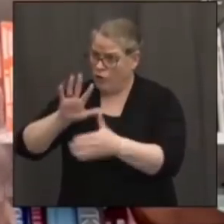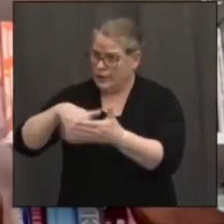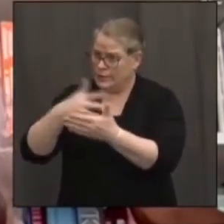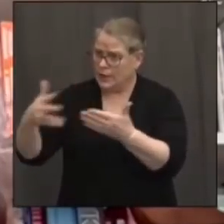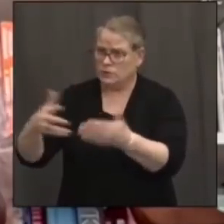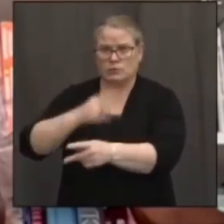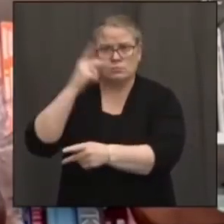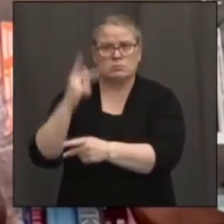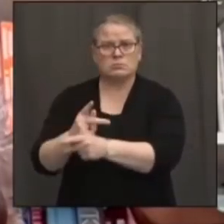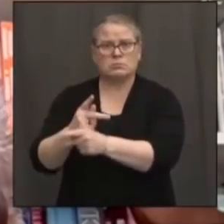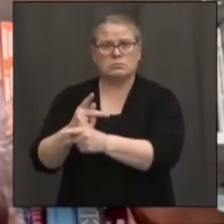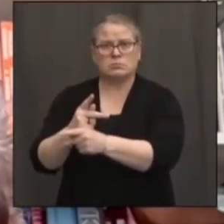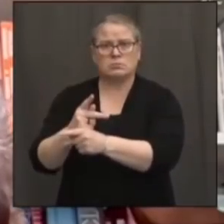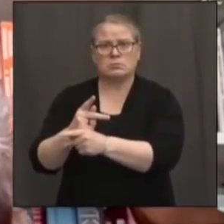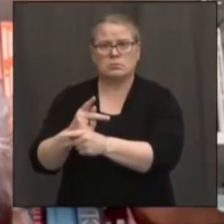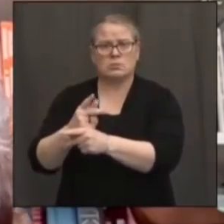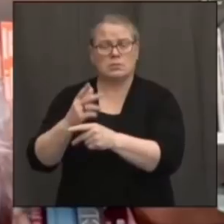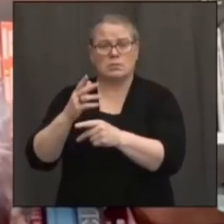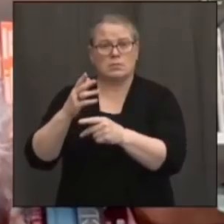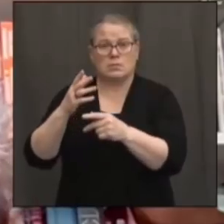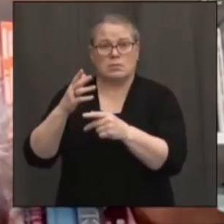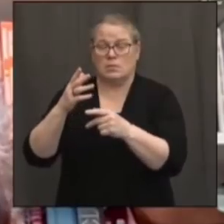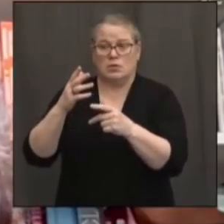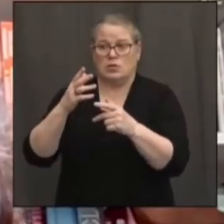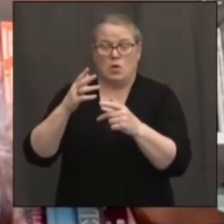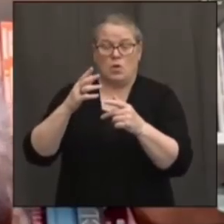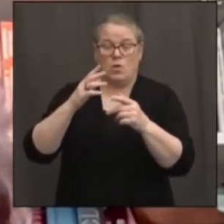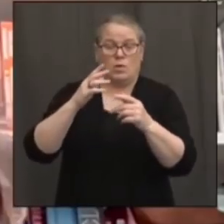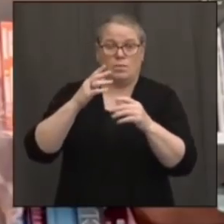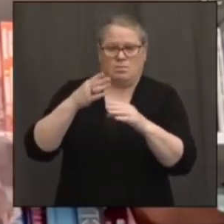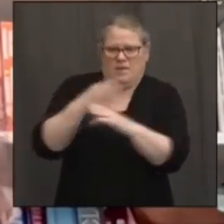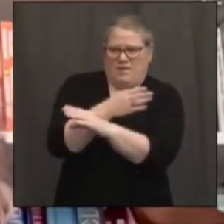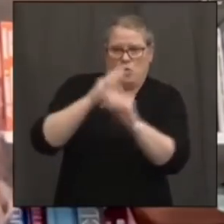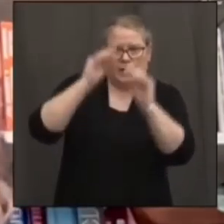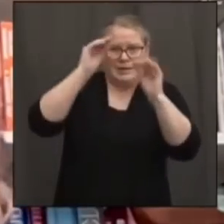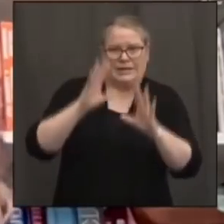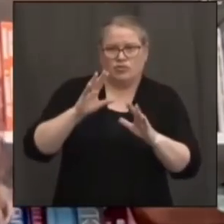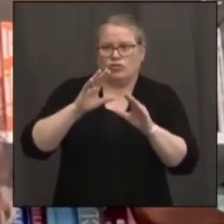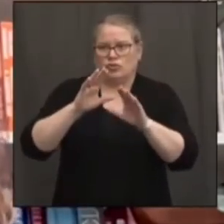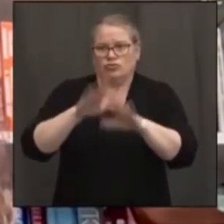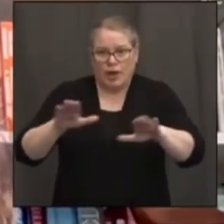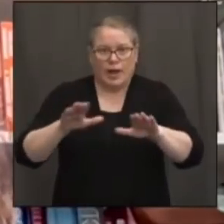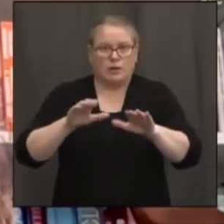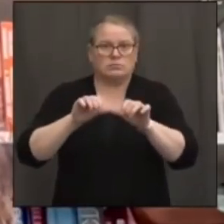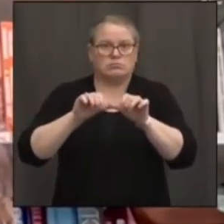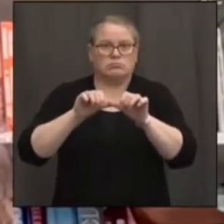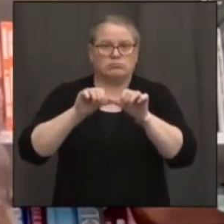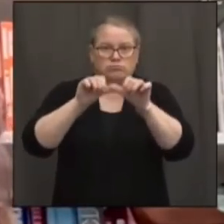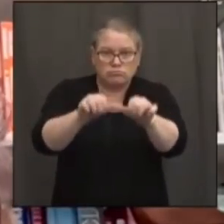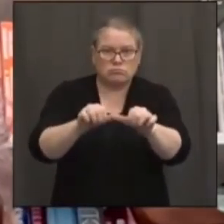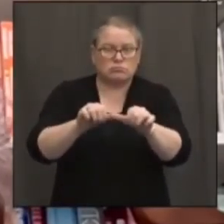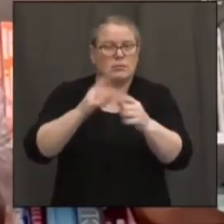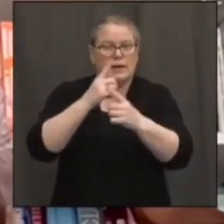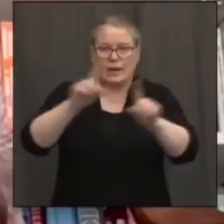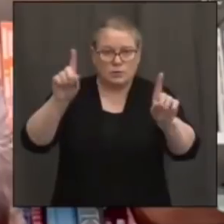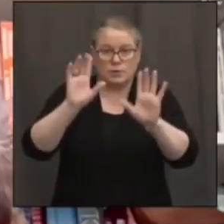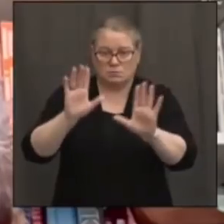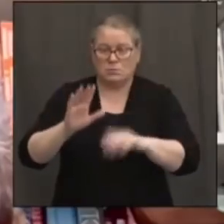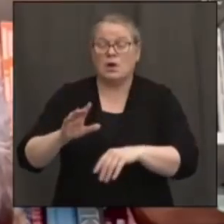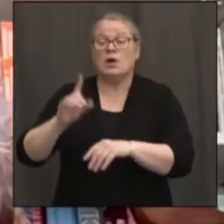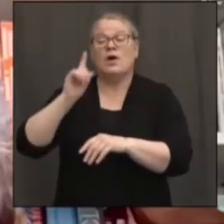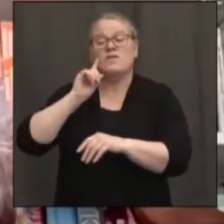to the teacher and child care announcement. With respect to ongoing clinics, we suggested